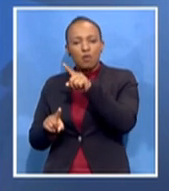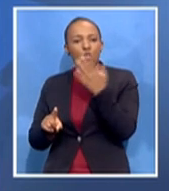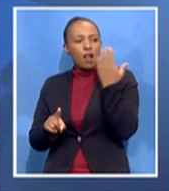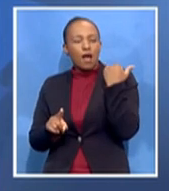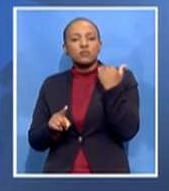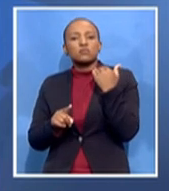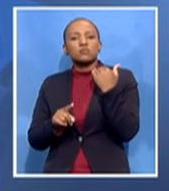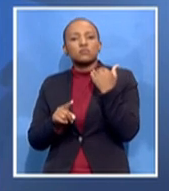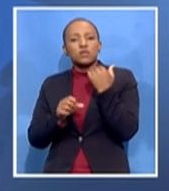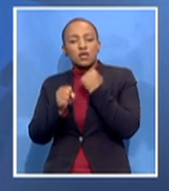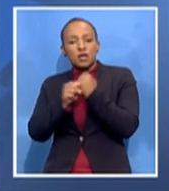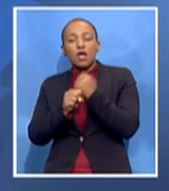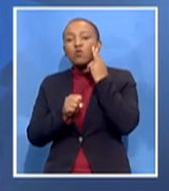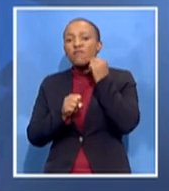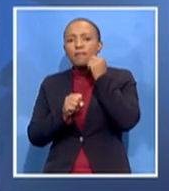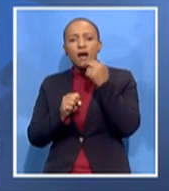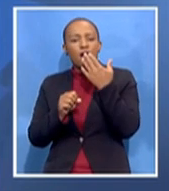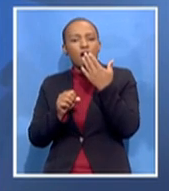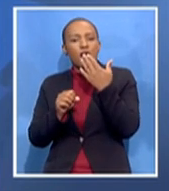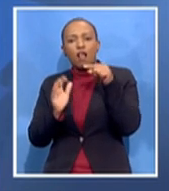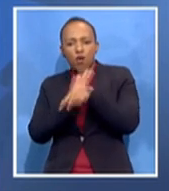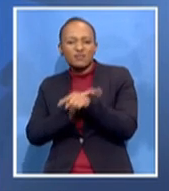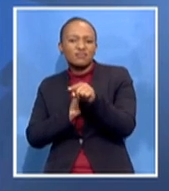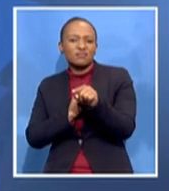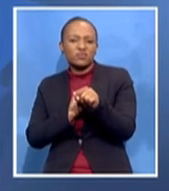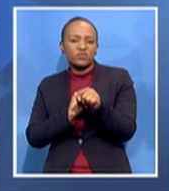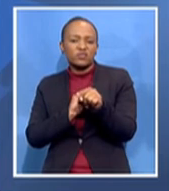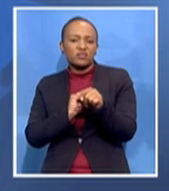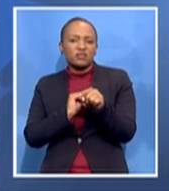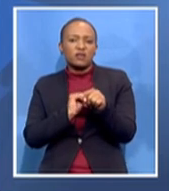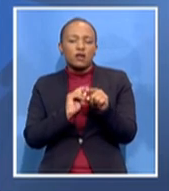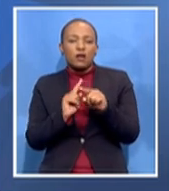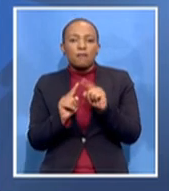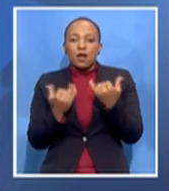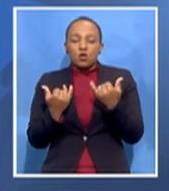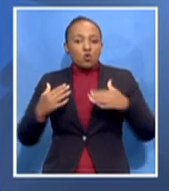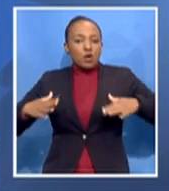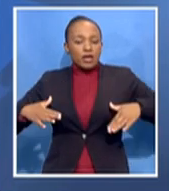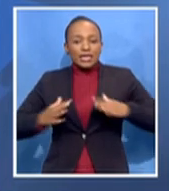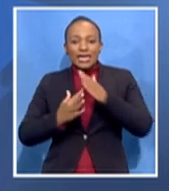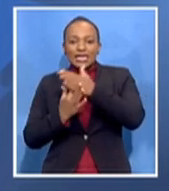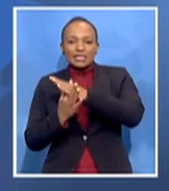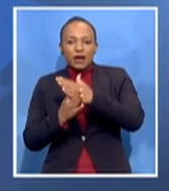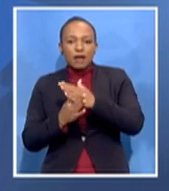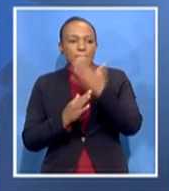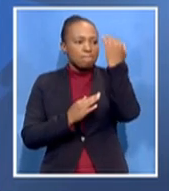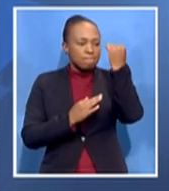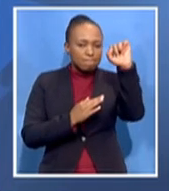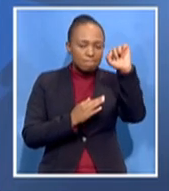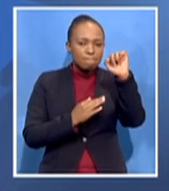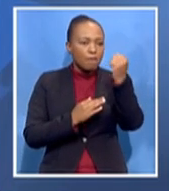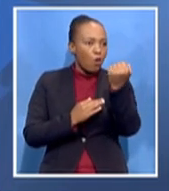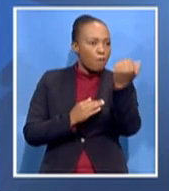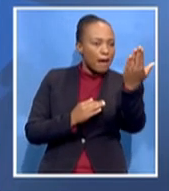He hasn't yet brought the interim interdict. I suspect that he will at the last